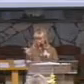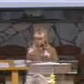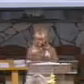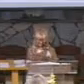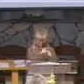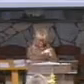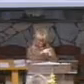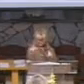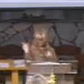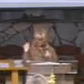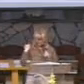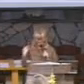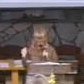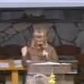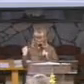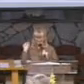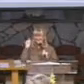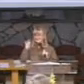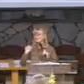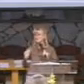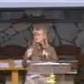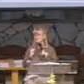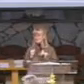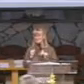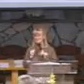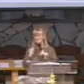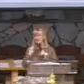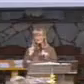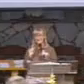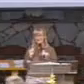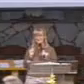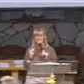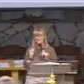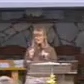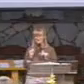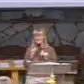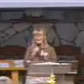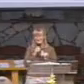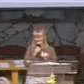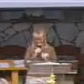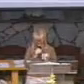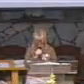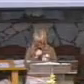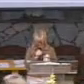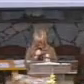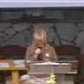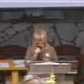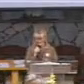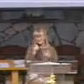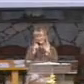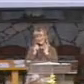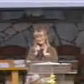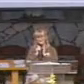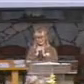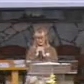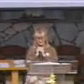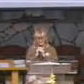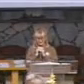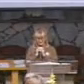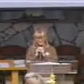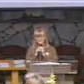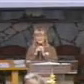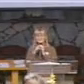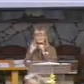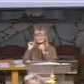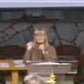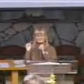hope you guys will pay attention, that's the verses you're going to be called out, and you're going to have to do those.